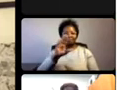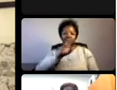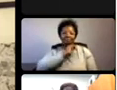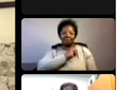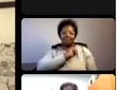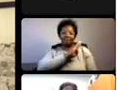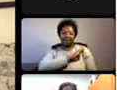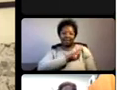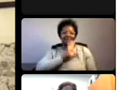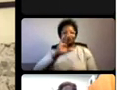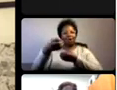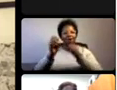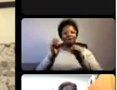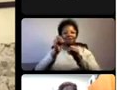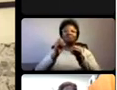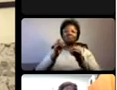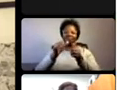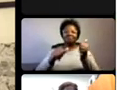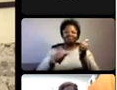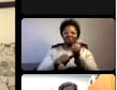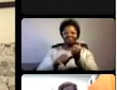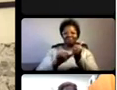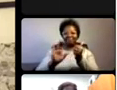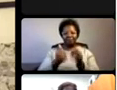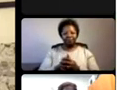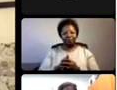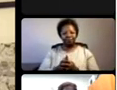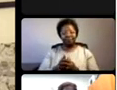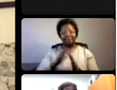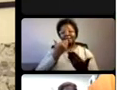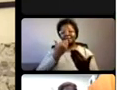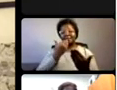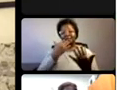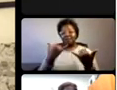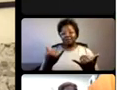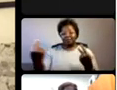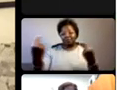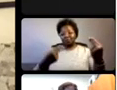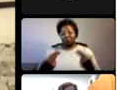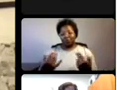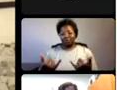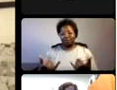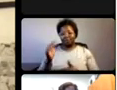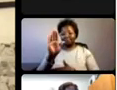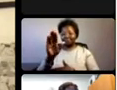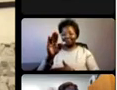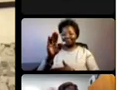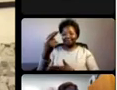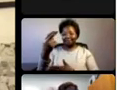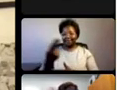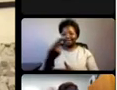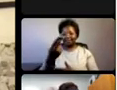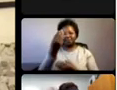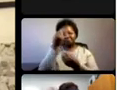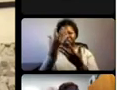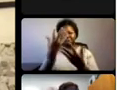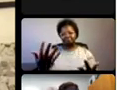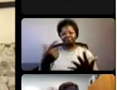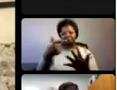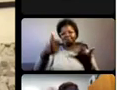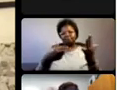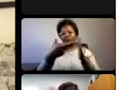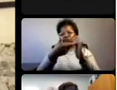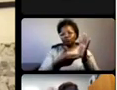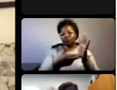you and thank you for joining us on this Thursday evening. A few housekeeping items before we get started with the presentation and the WebEx